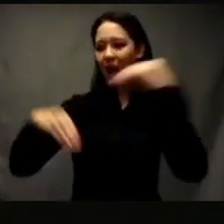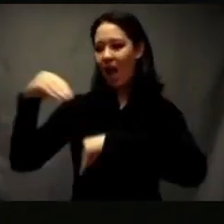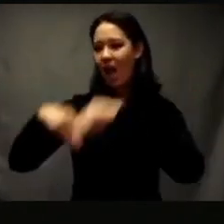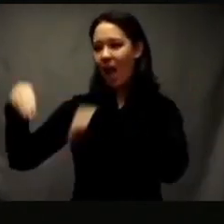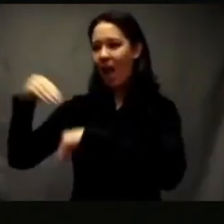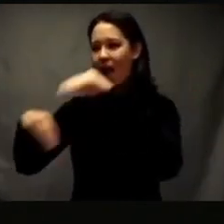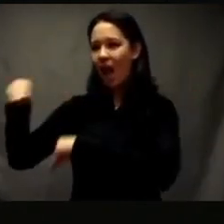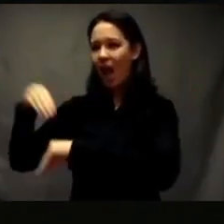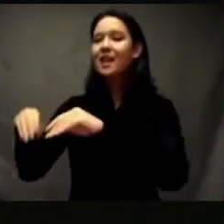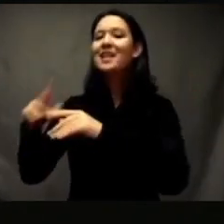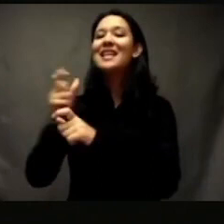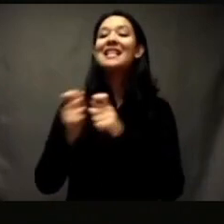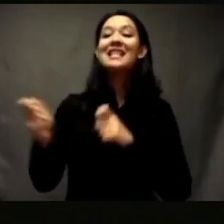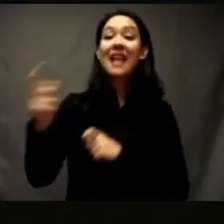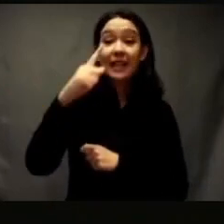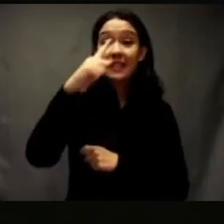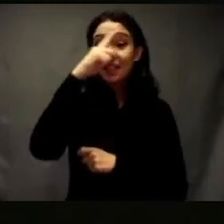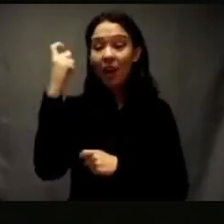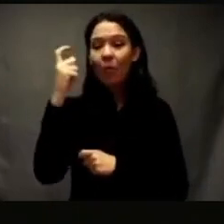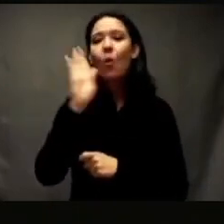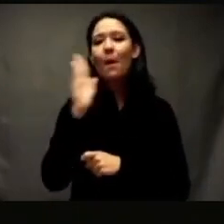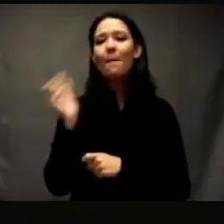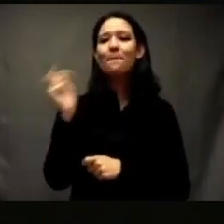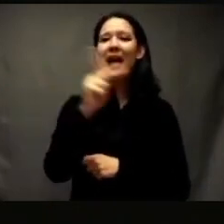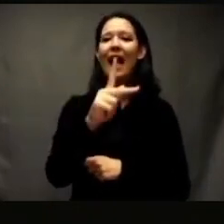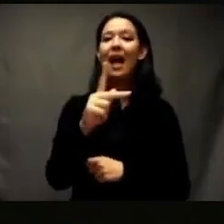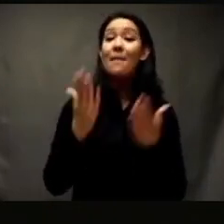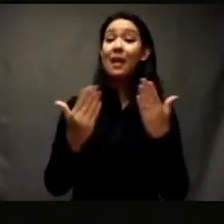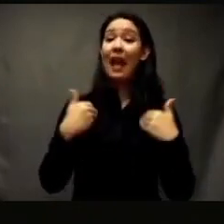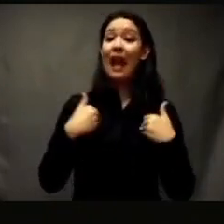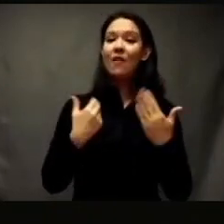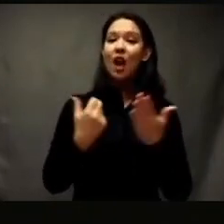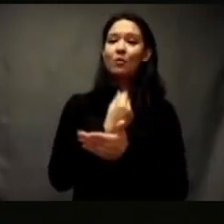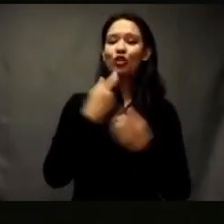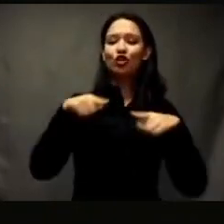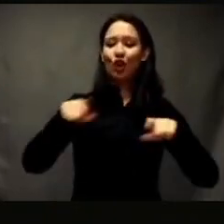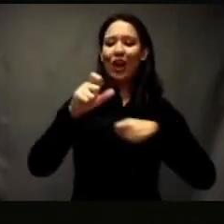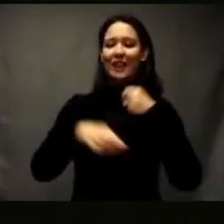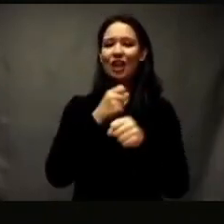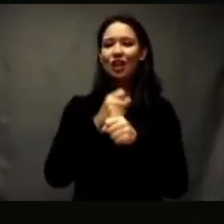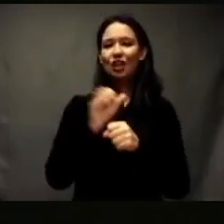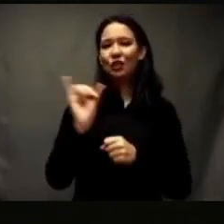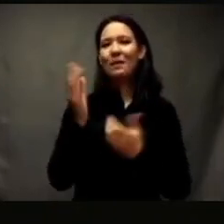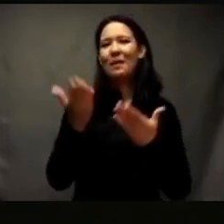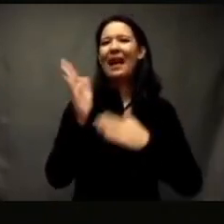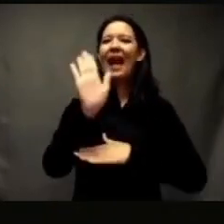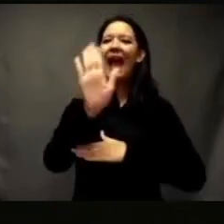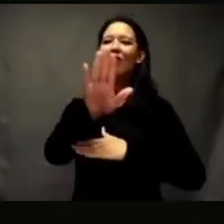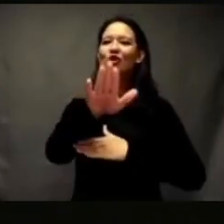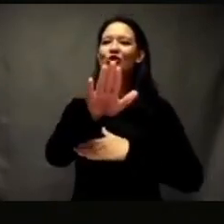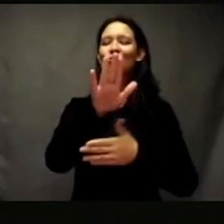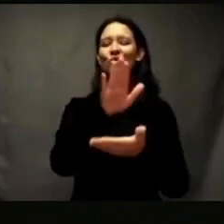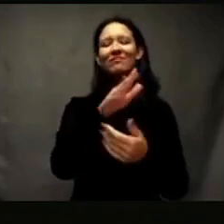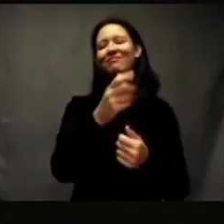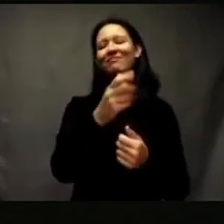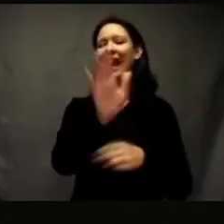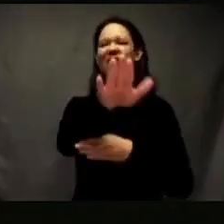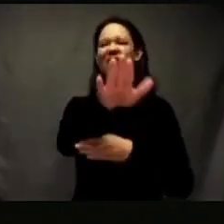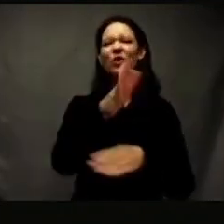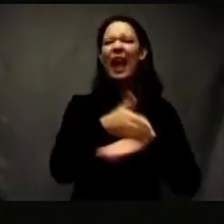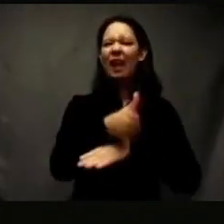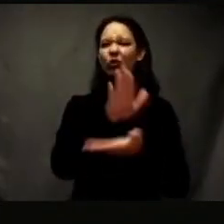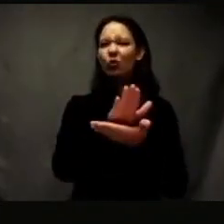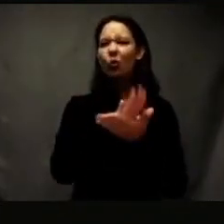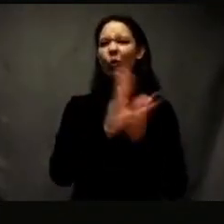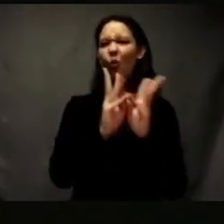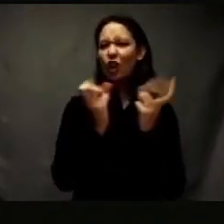we will certainly be back, and we might even have some opportunities during the year, like, you know, after school workshops and things like that. So